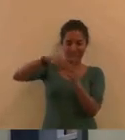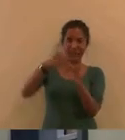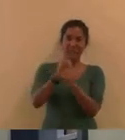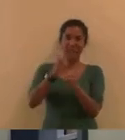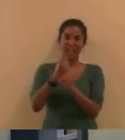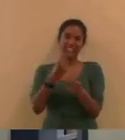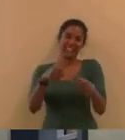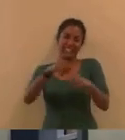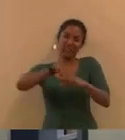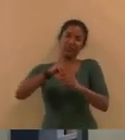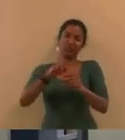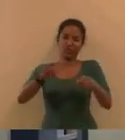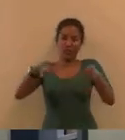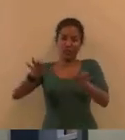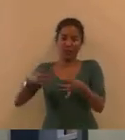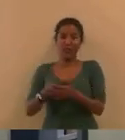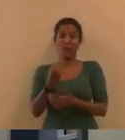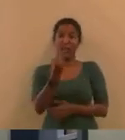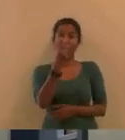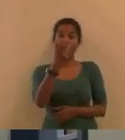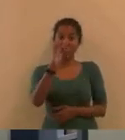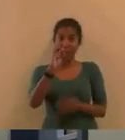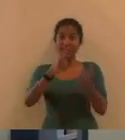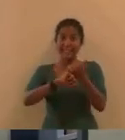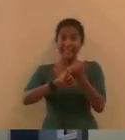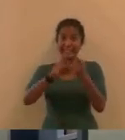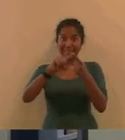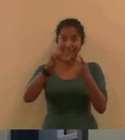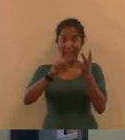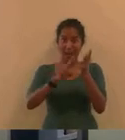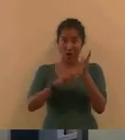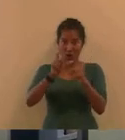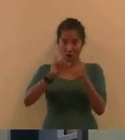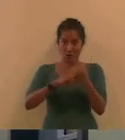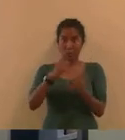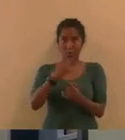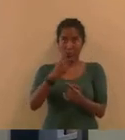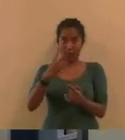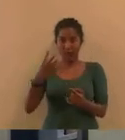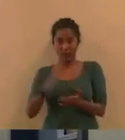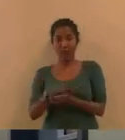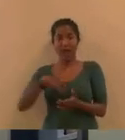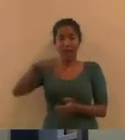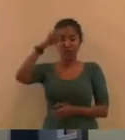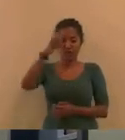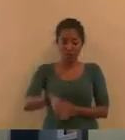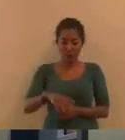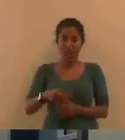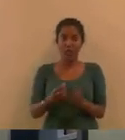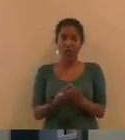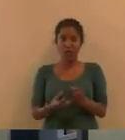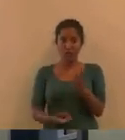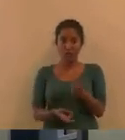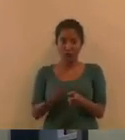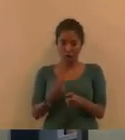Now you're going to have 30 seconds, and in those 30 seconds you've got to drop the socks, kick them up to yourselves and try and catch